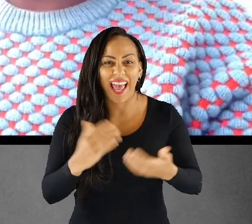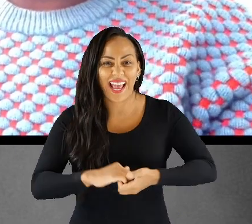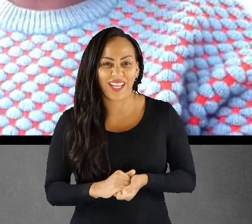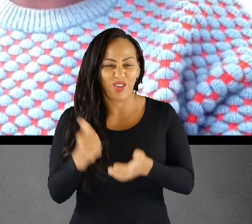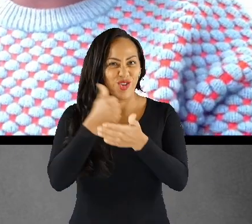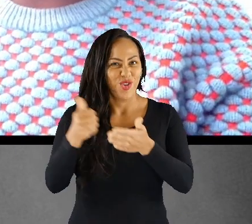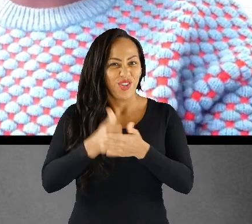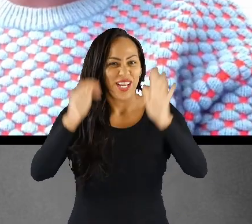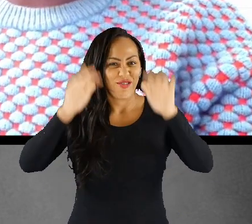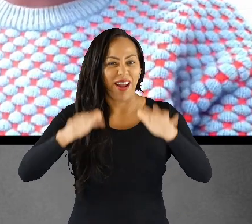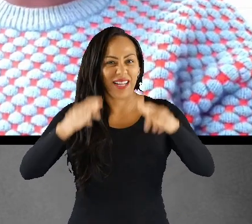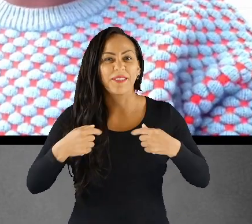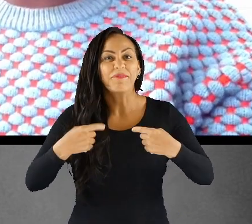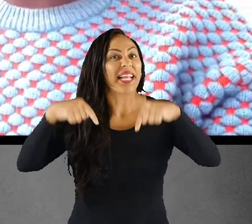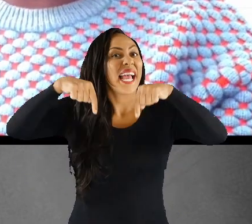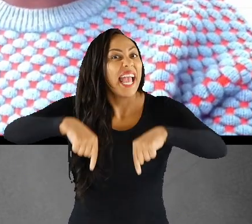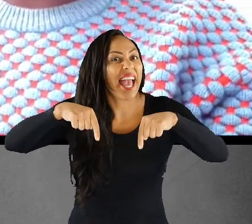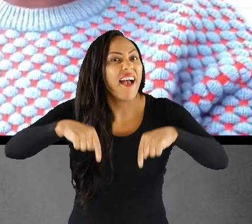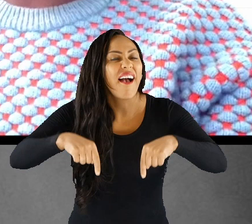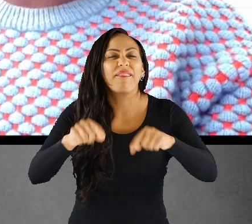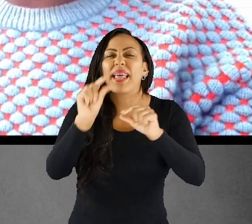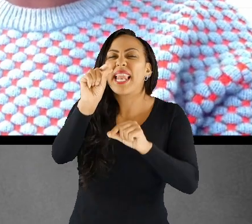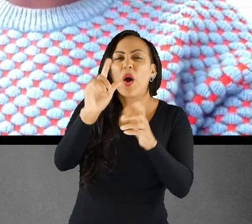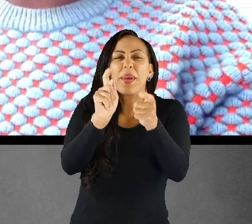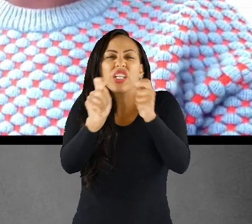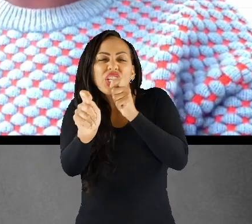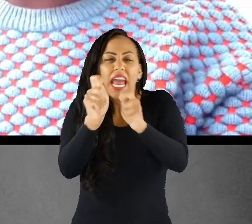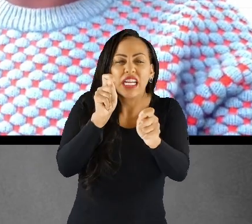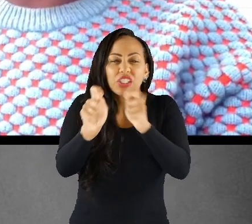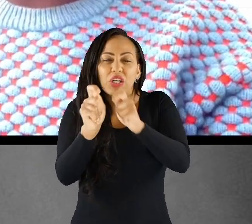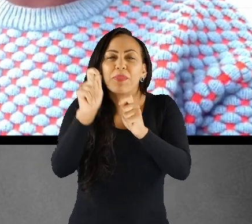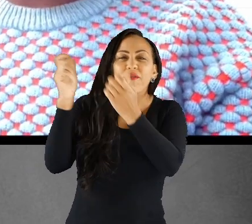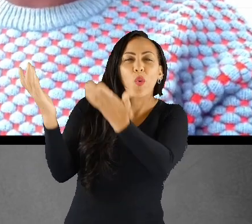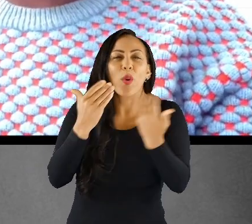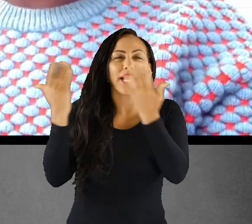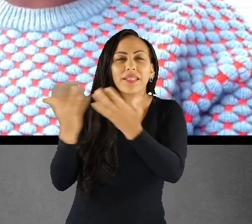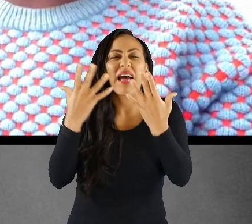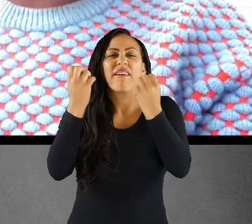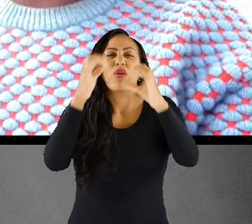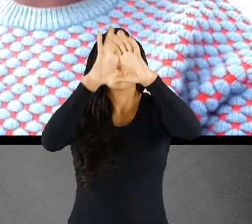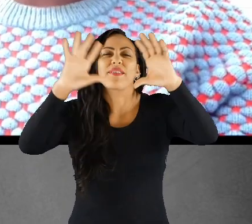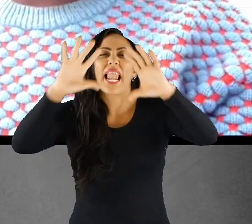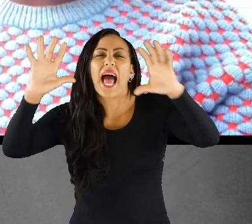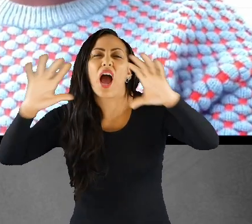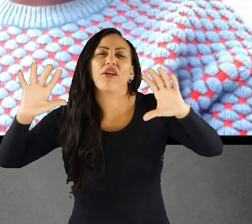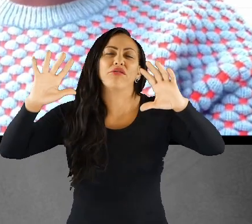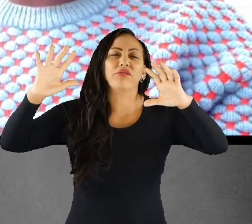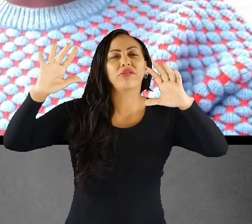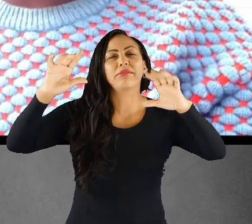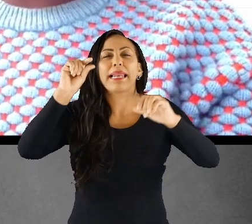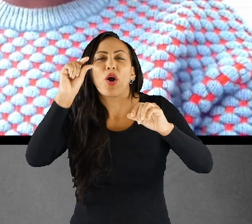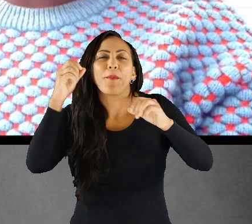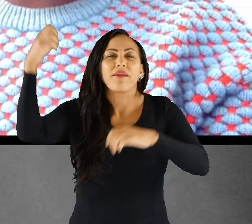good. That's good. It's a little bit changeable here. I think it's a little bit windy out, so we get cloud cover and bits